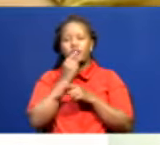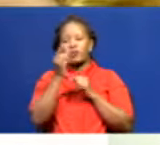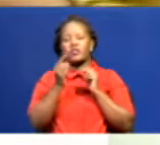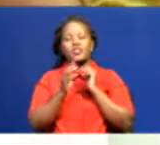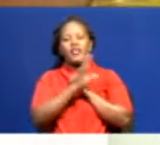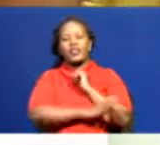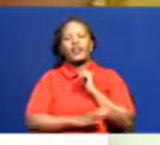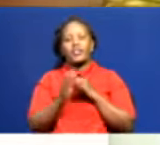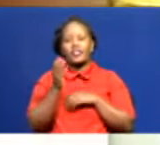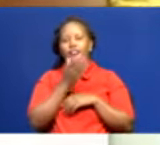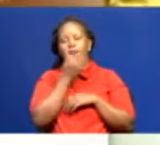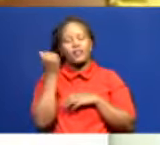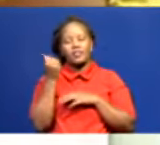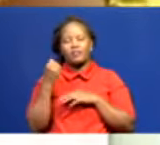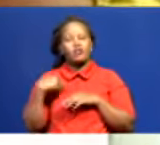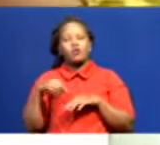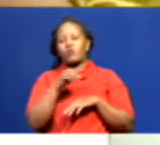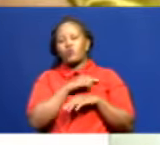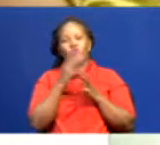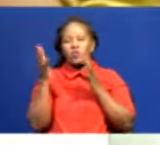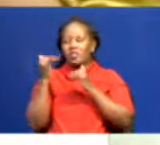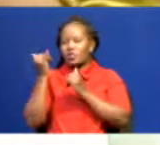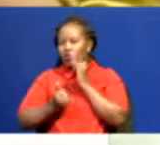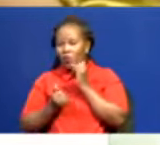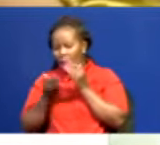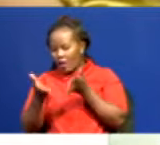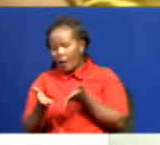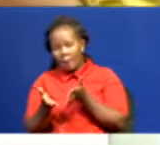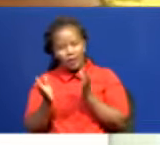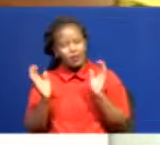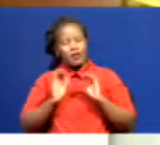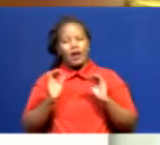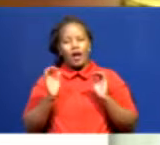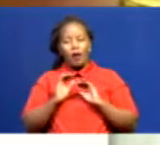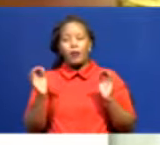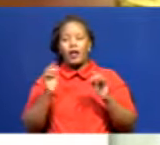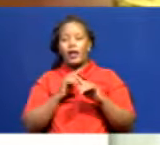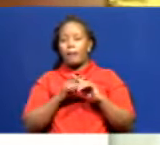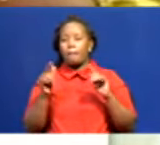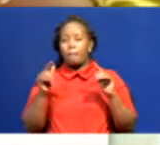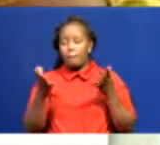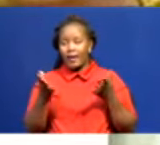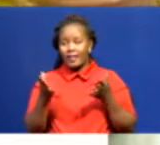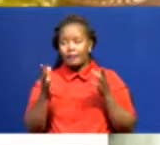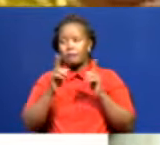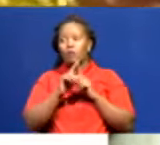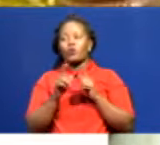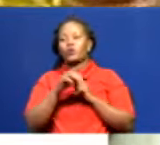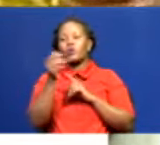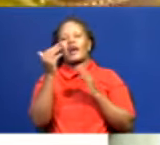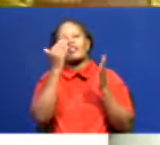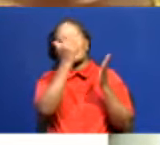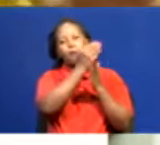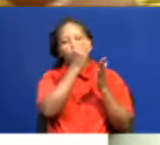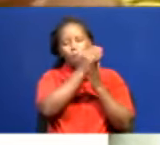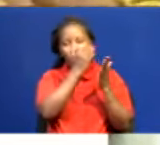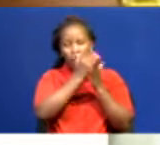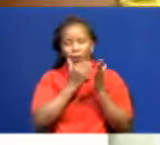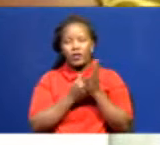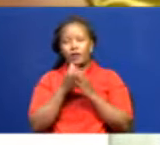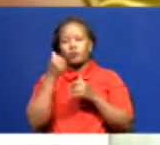na commitment yetu haitaishia ndani ya taifa lakini hata kwenye programs zetu za